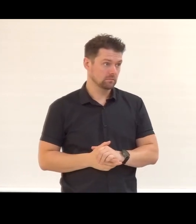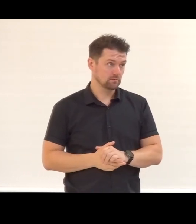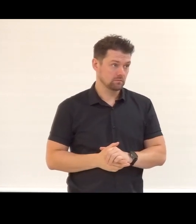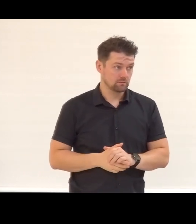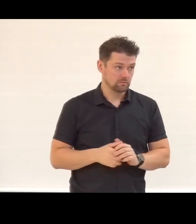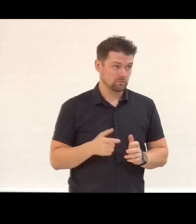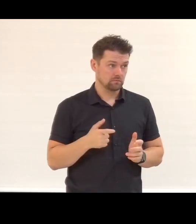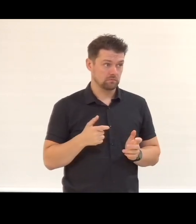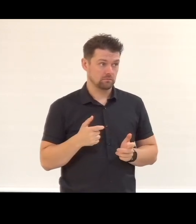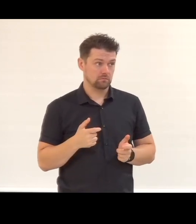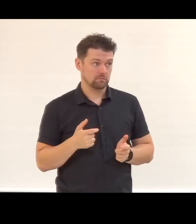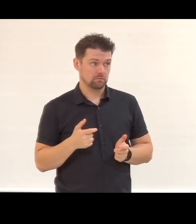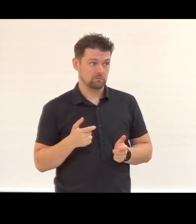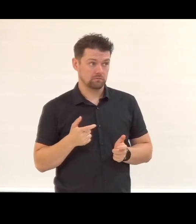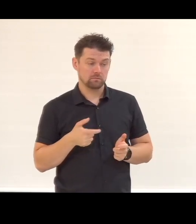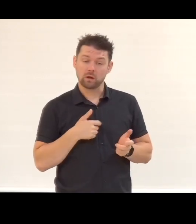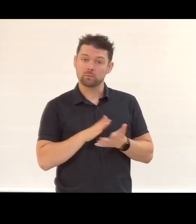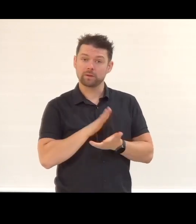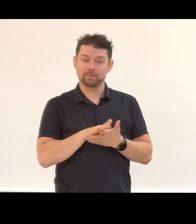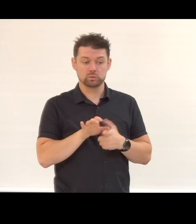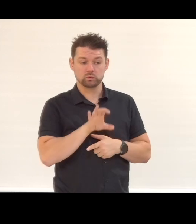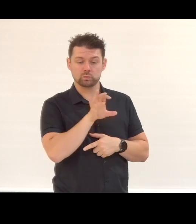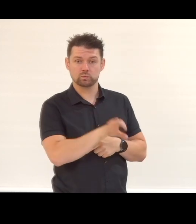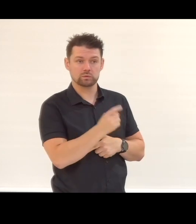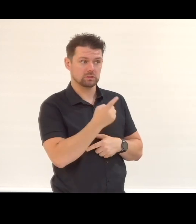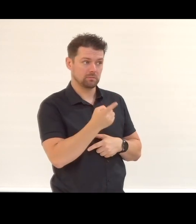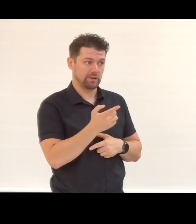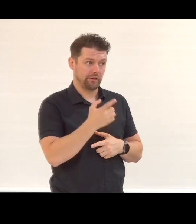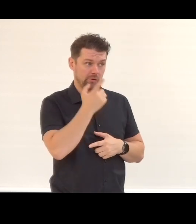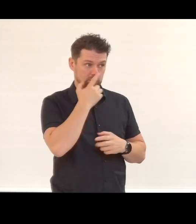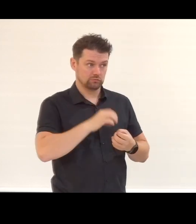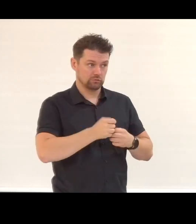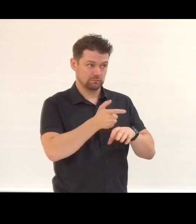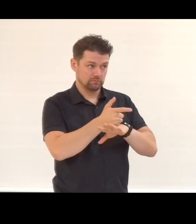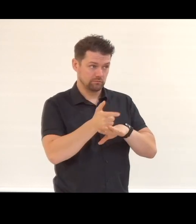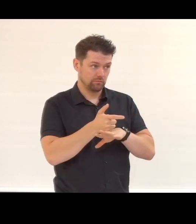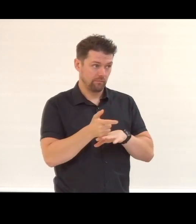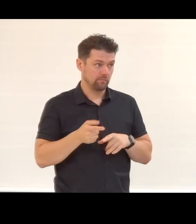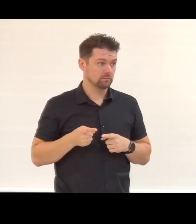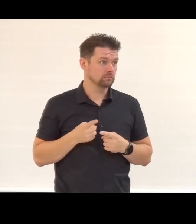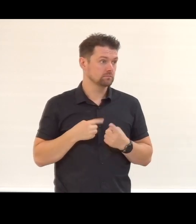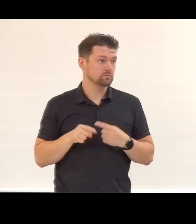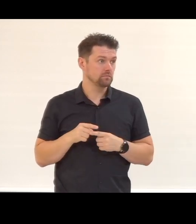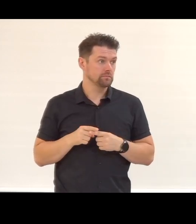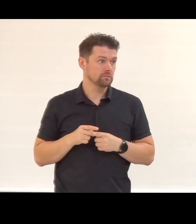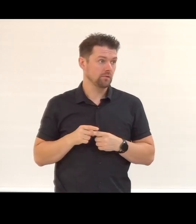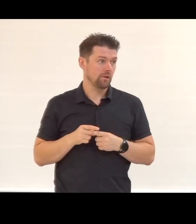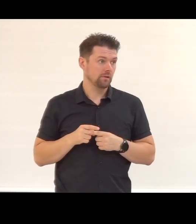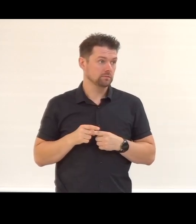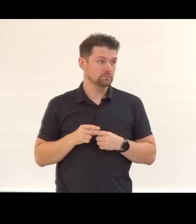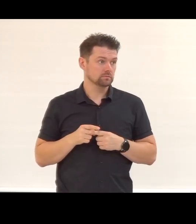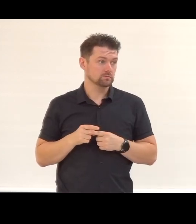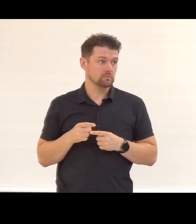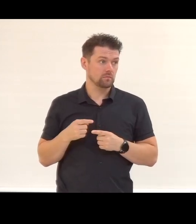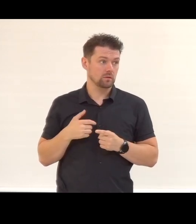that could work on editing all this and getting some product. The same way we have also a way to sponsor articles